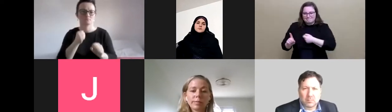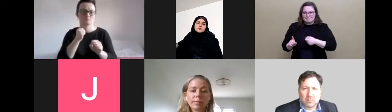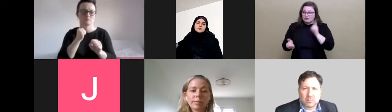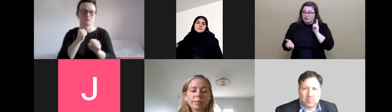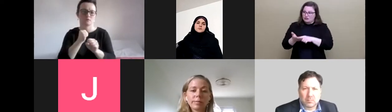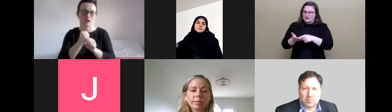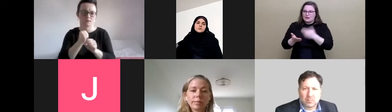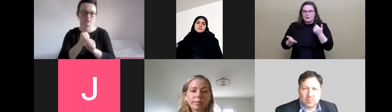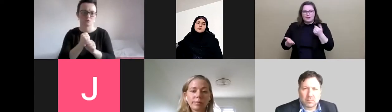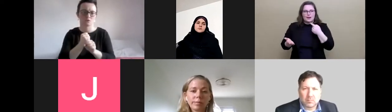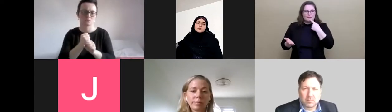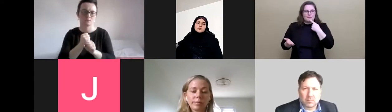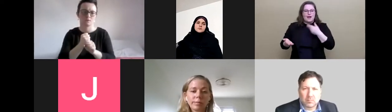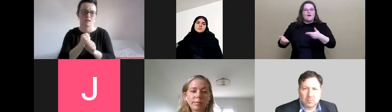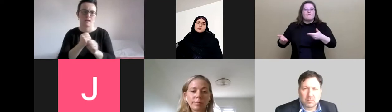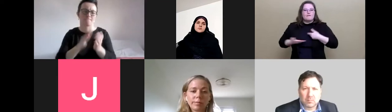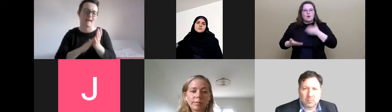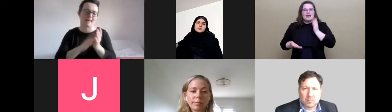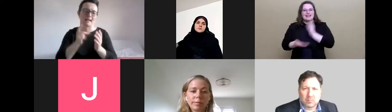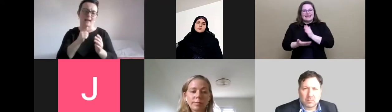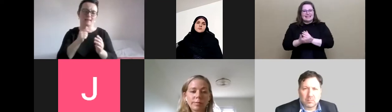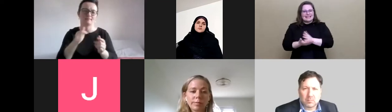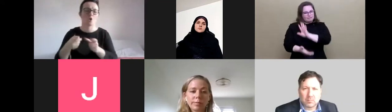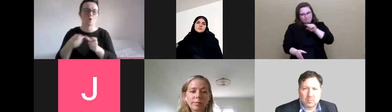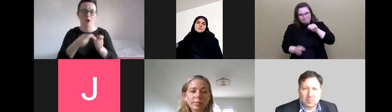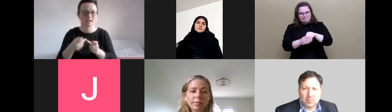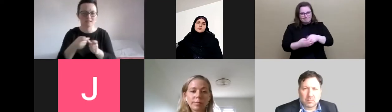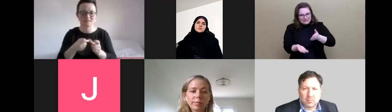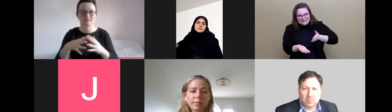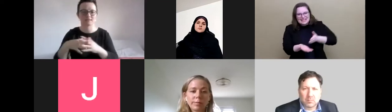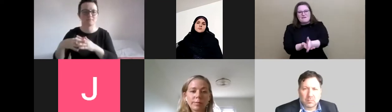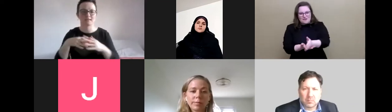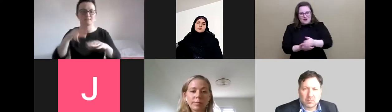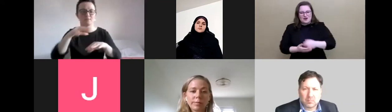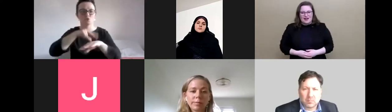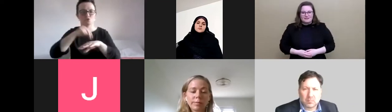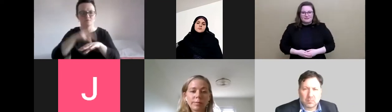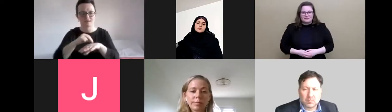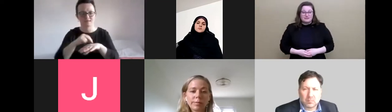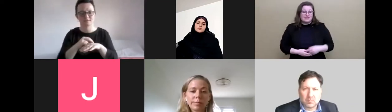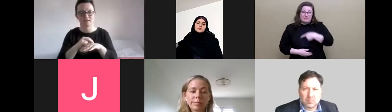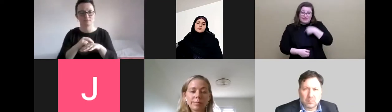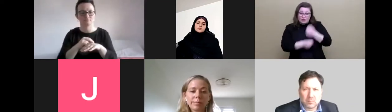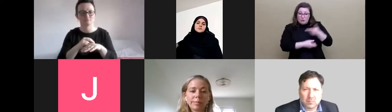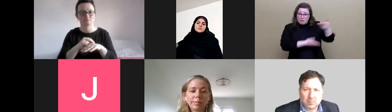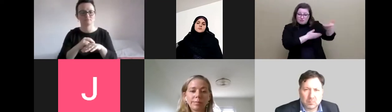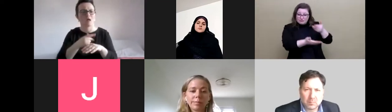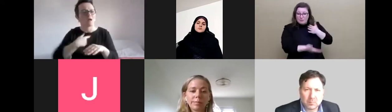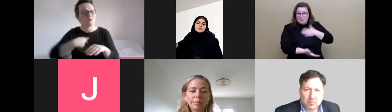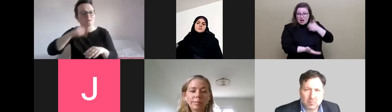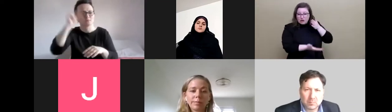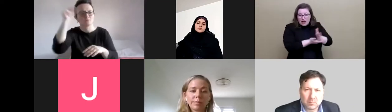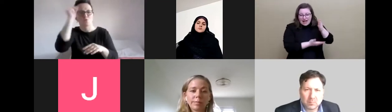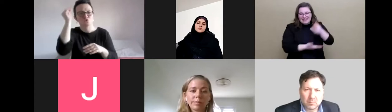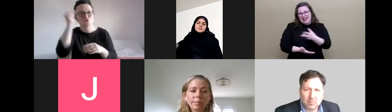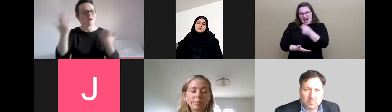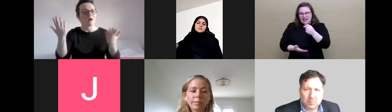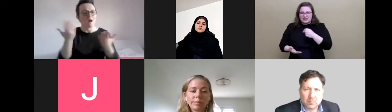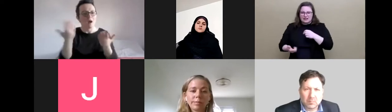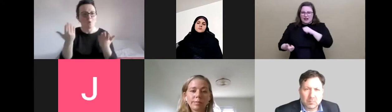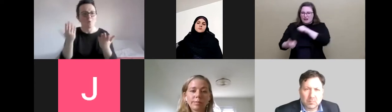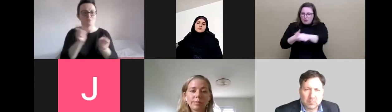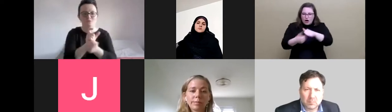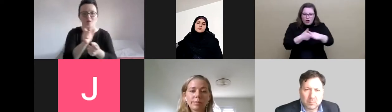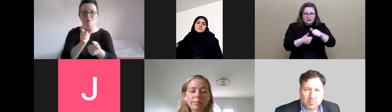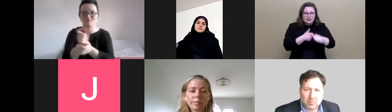these implemented eventually. And through our work with MyRight and coalitions and our partners from